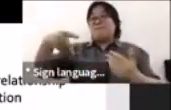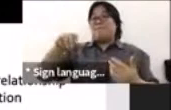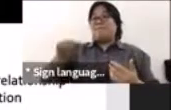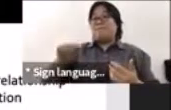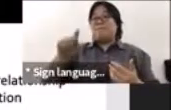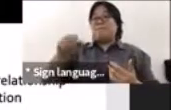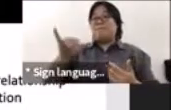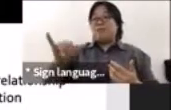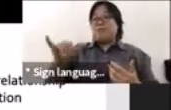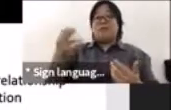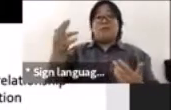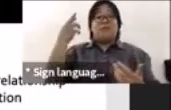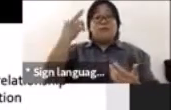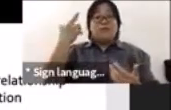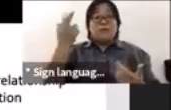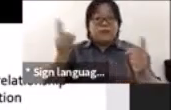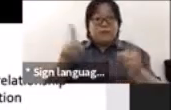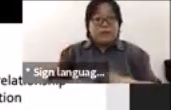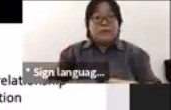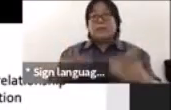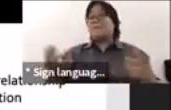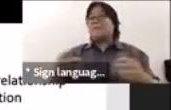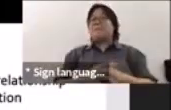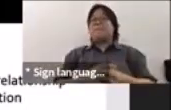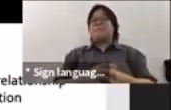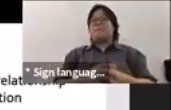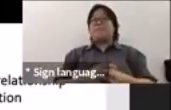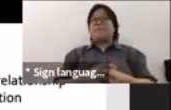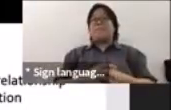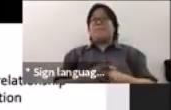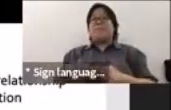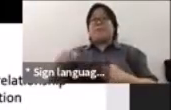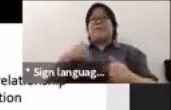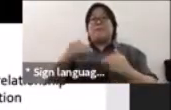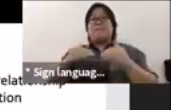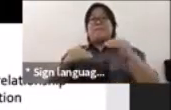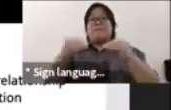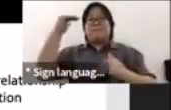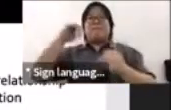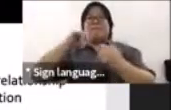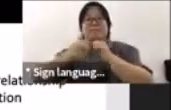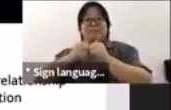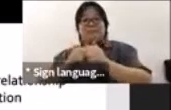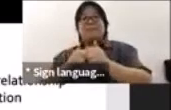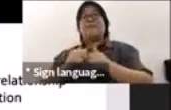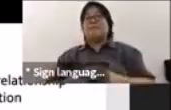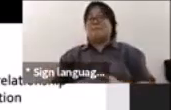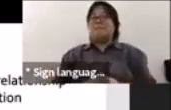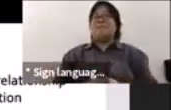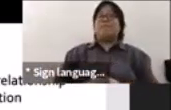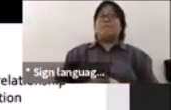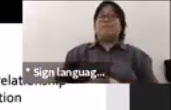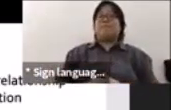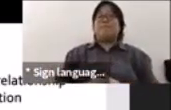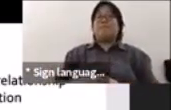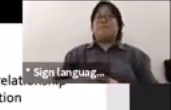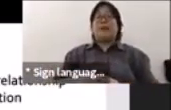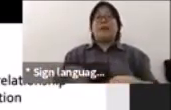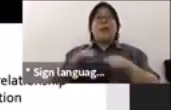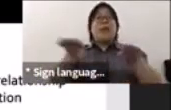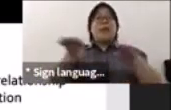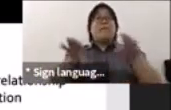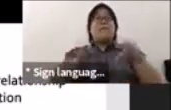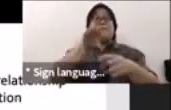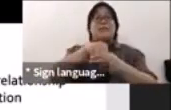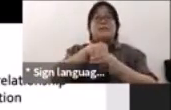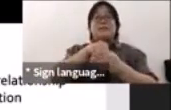disease, they have higher problem in this sexual health outcome, level of participation